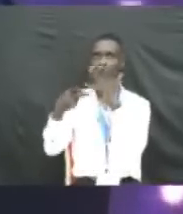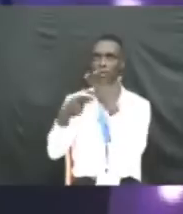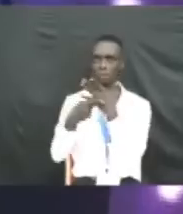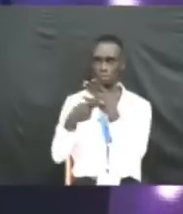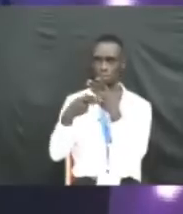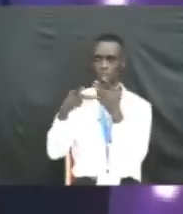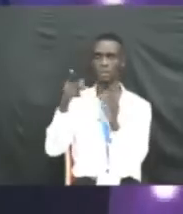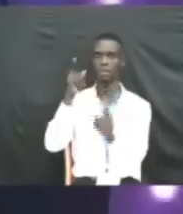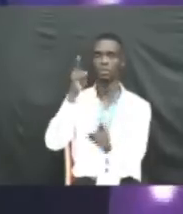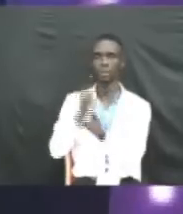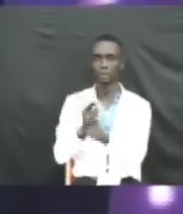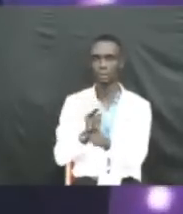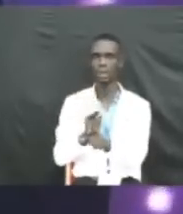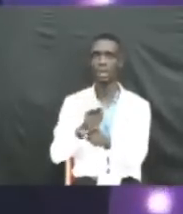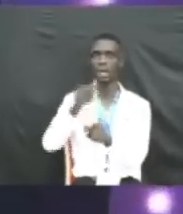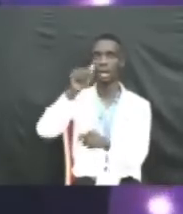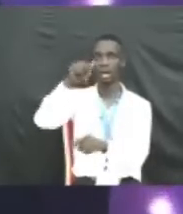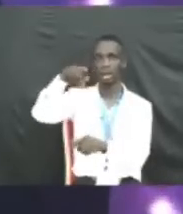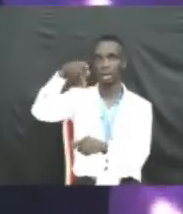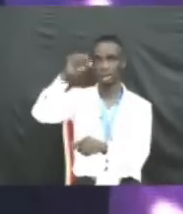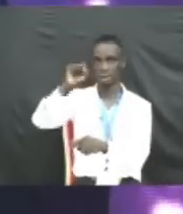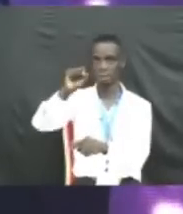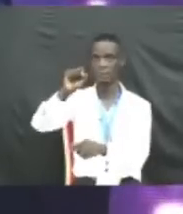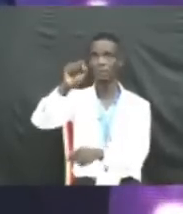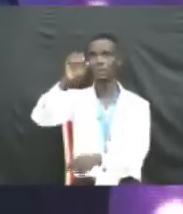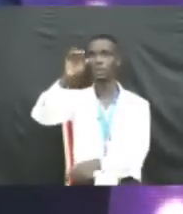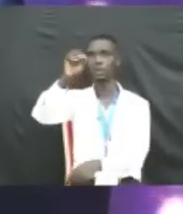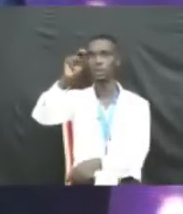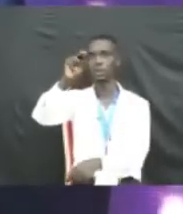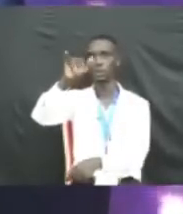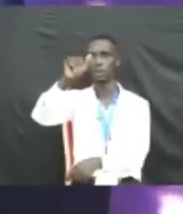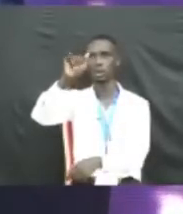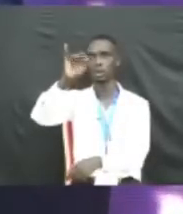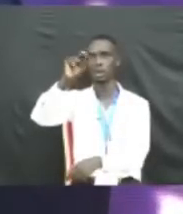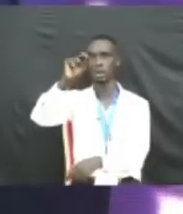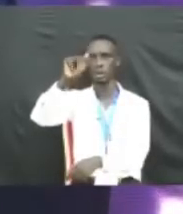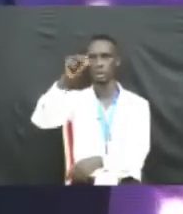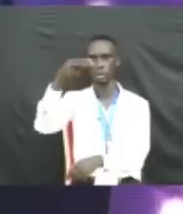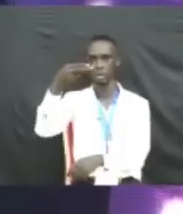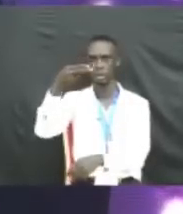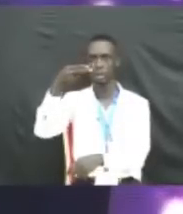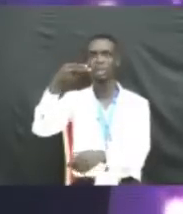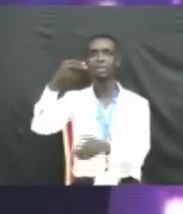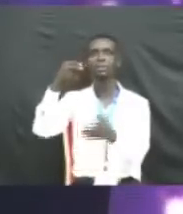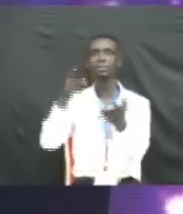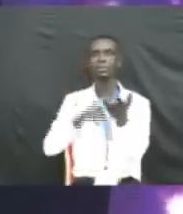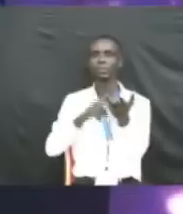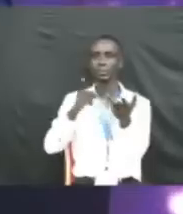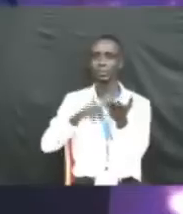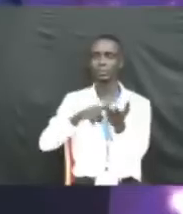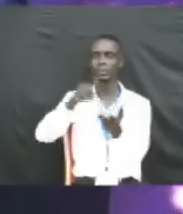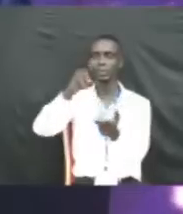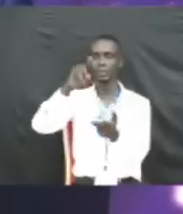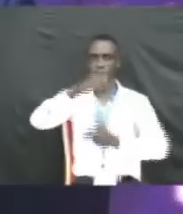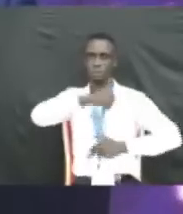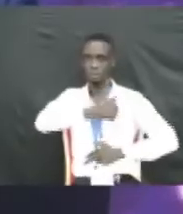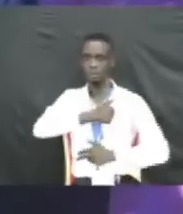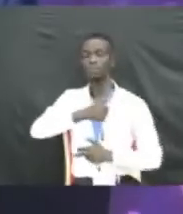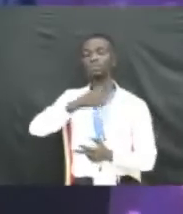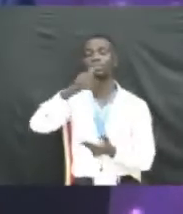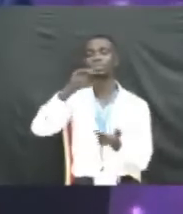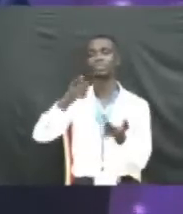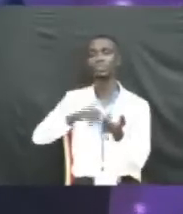Jeni of Beerro area, Apostle Kennel BG Kumi Wood, Apostle